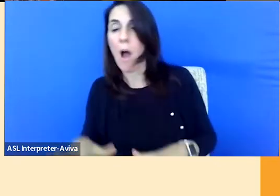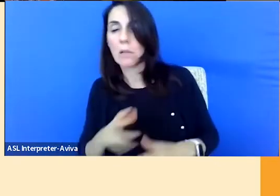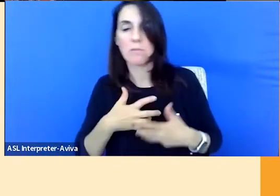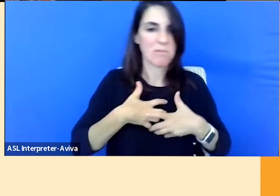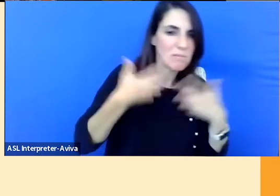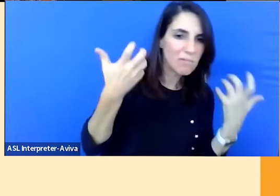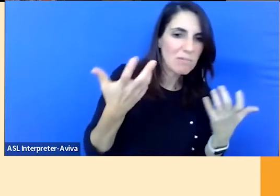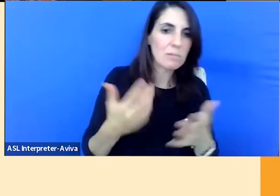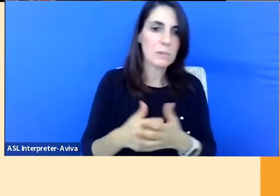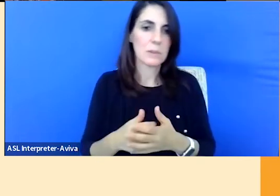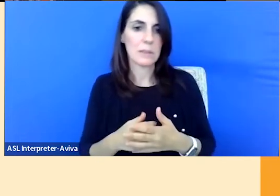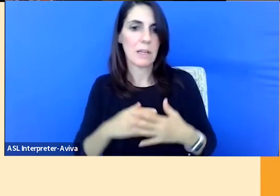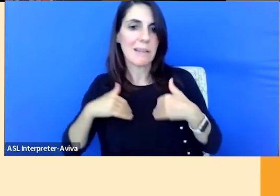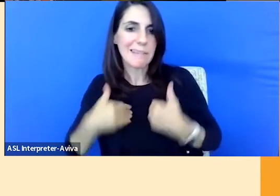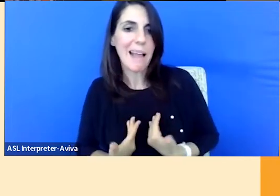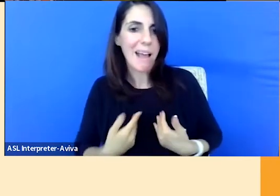irritated or friendly,